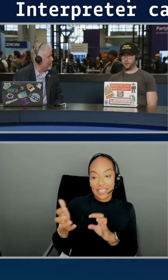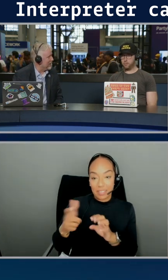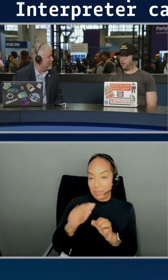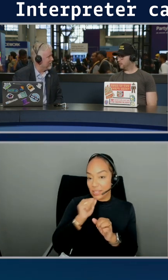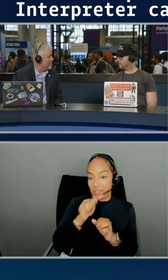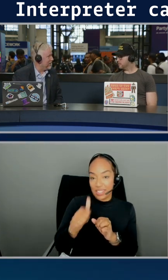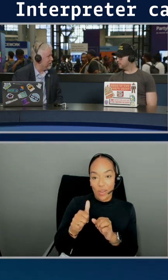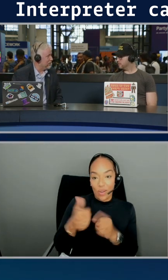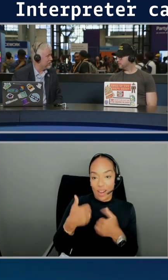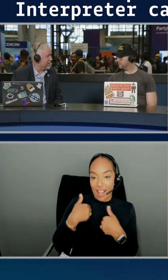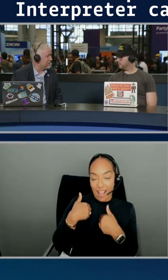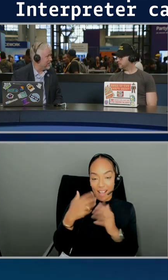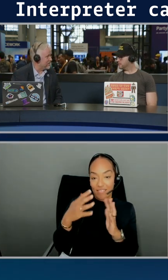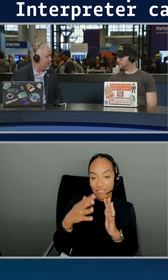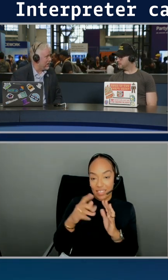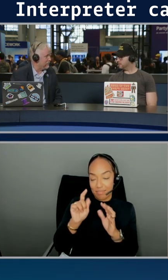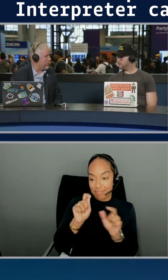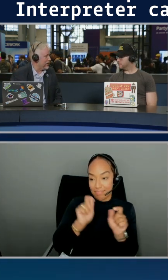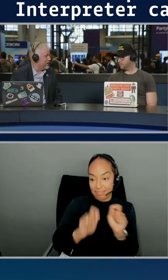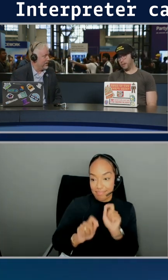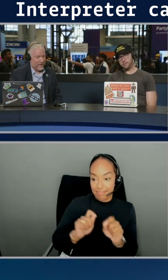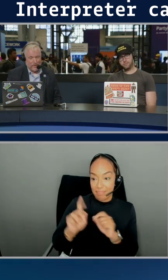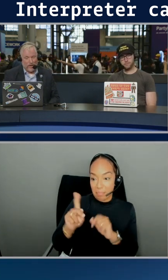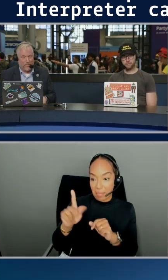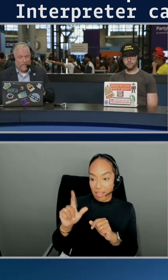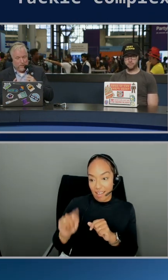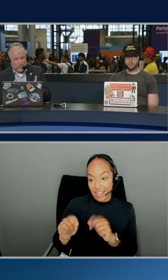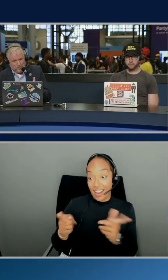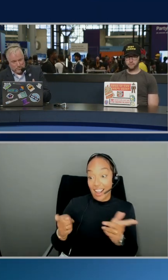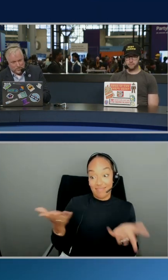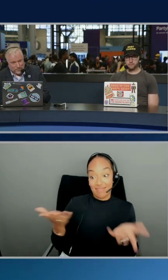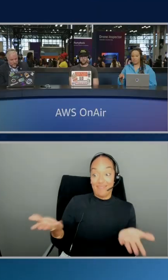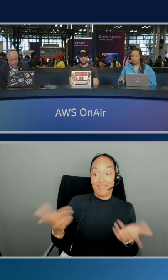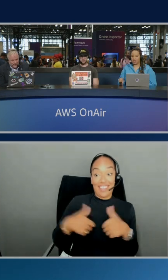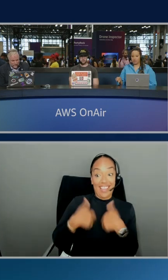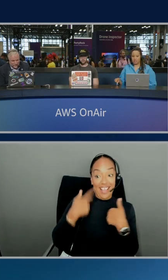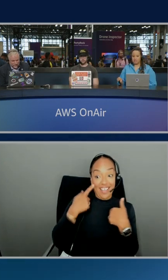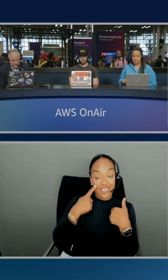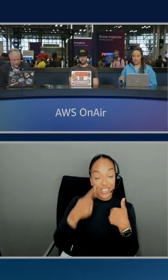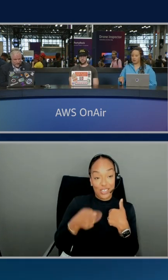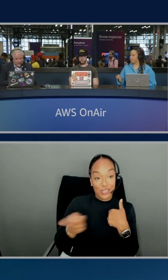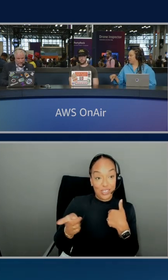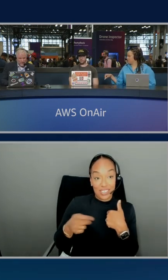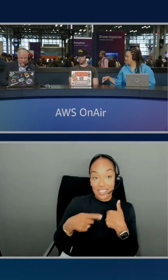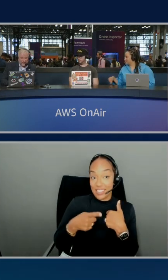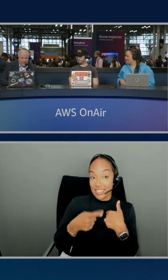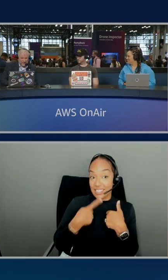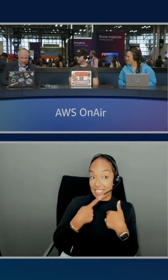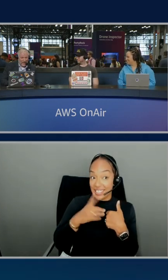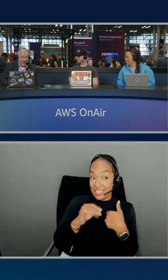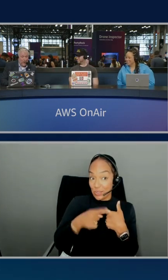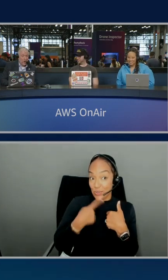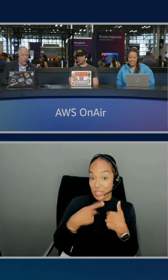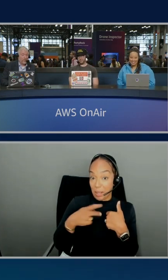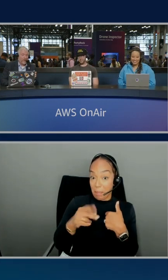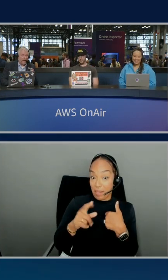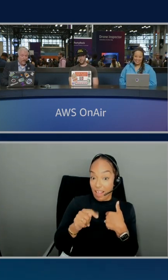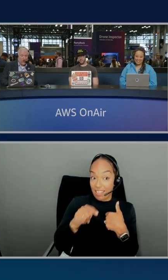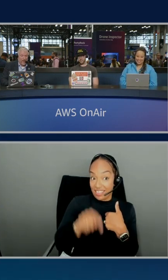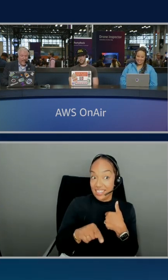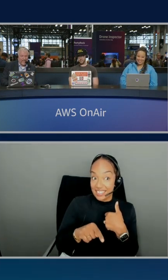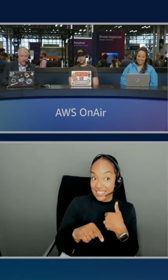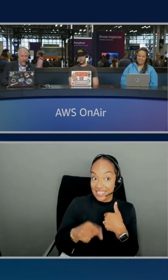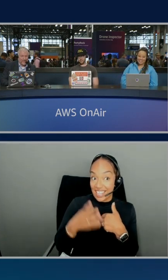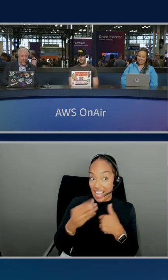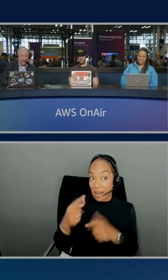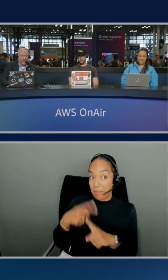Didn't there's plot no it. plots. Oh, that's live for you. Oh, We- did you also say plot this and plot this? Yeah. We'd have to go